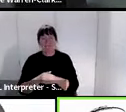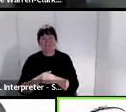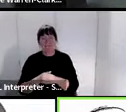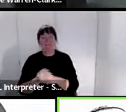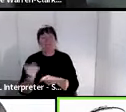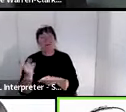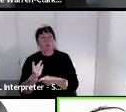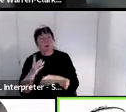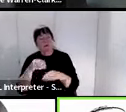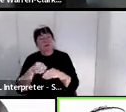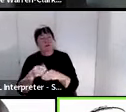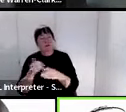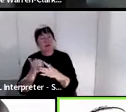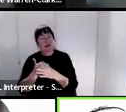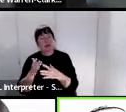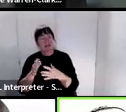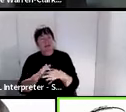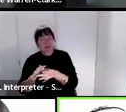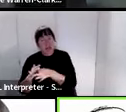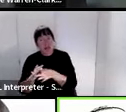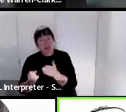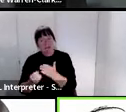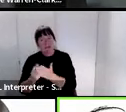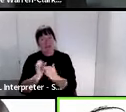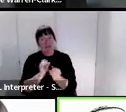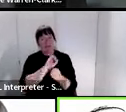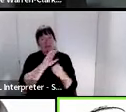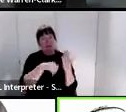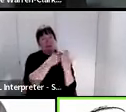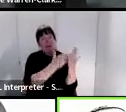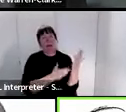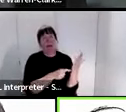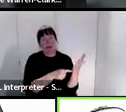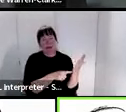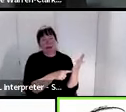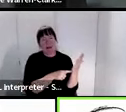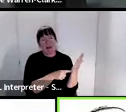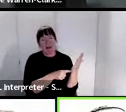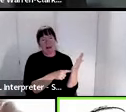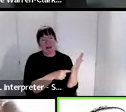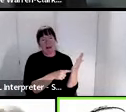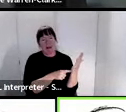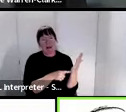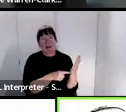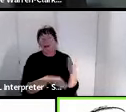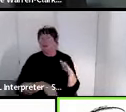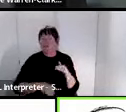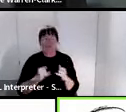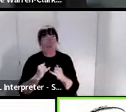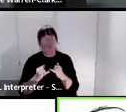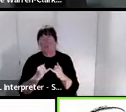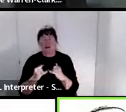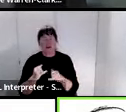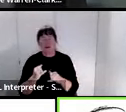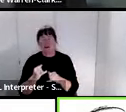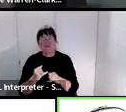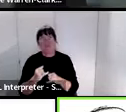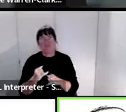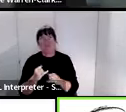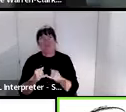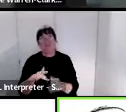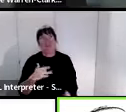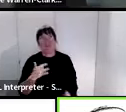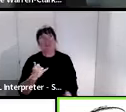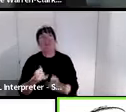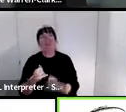Access Alliance in developing the bill, and I think it is one of our greatest disappointments that what we asked for as